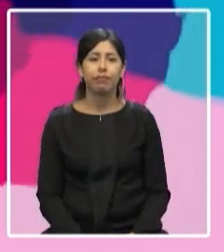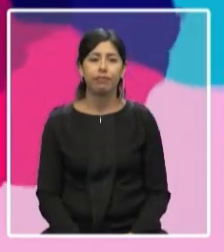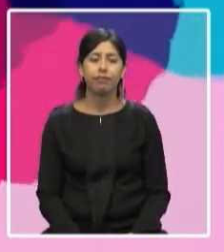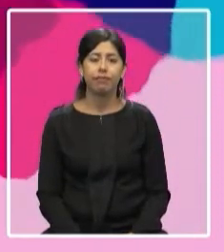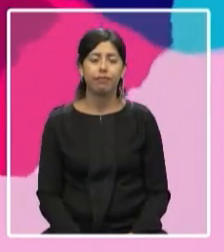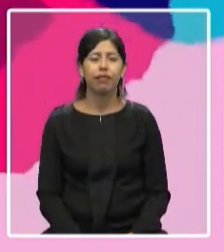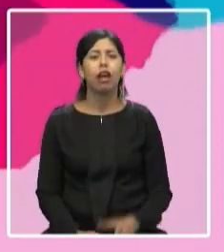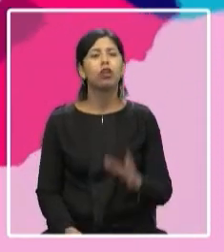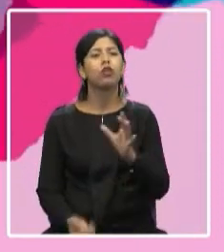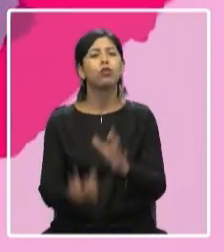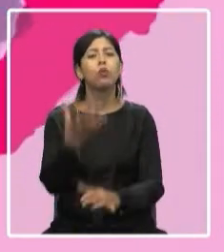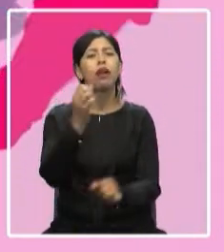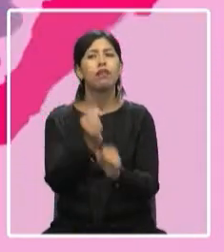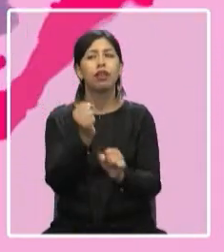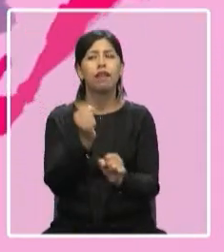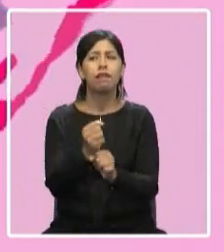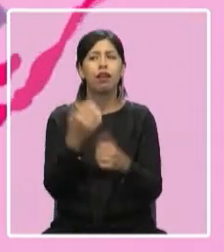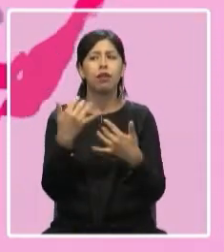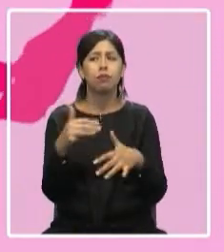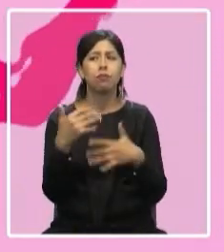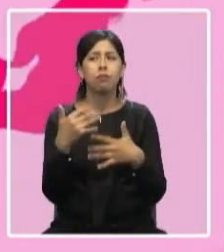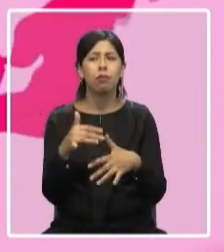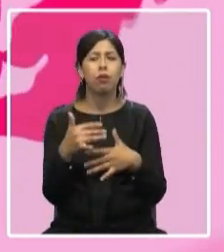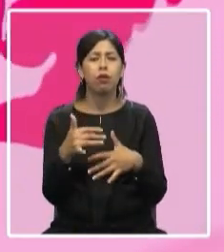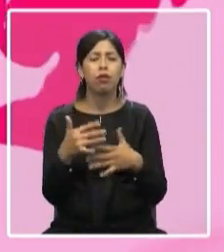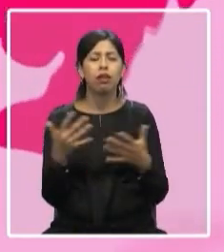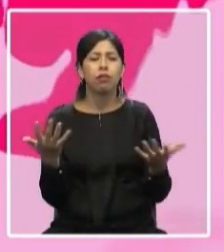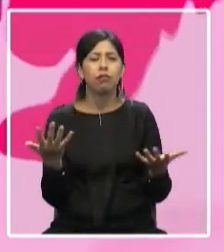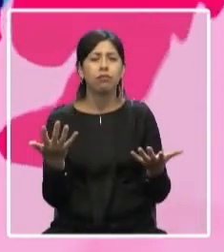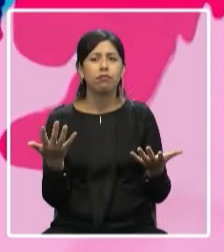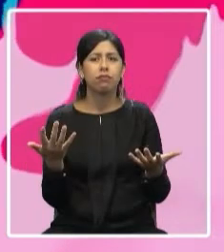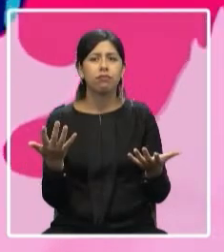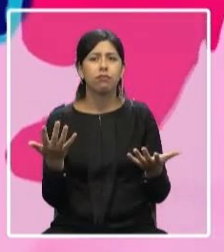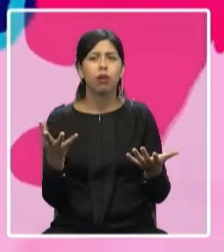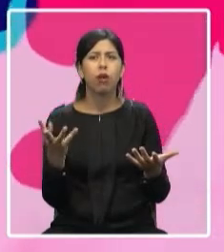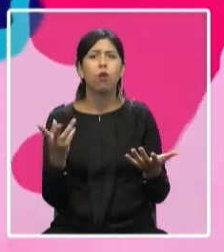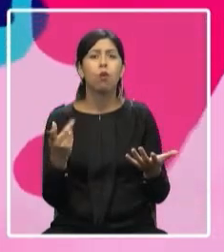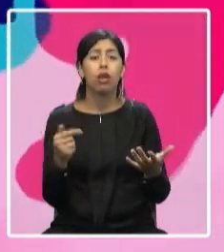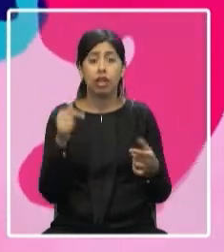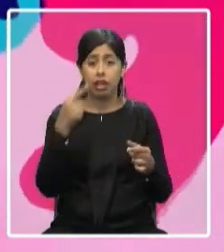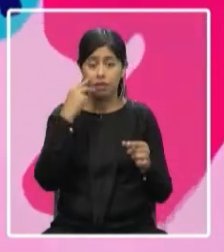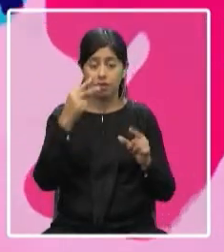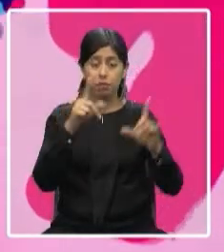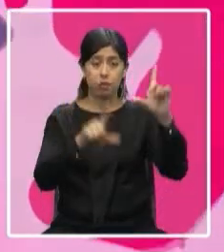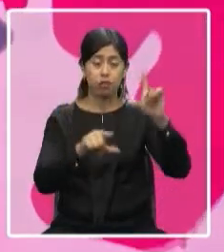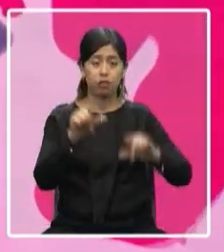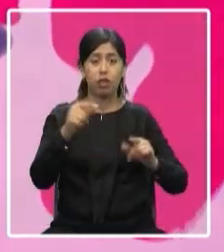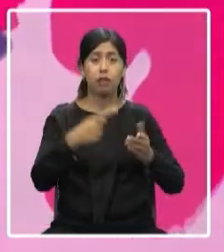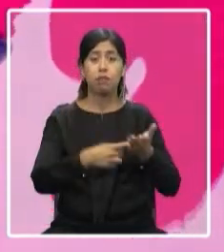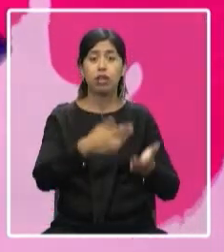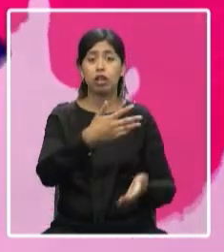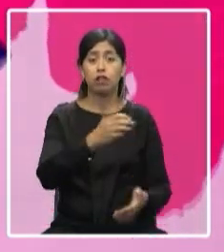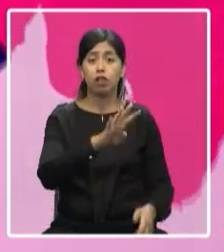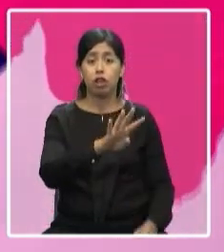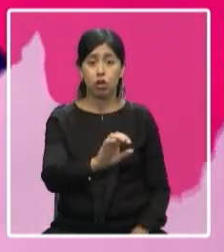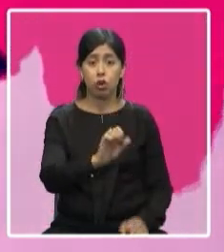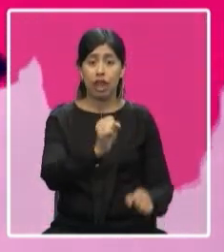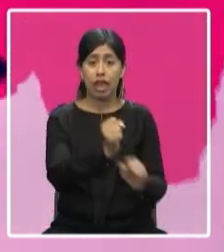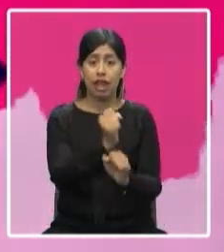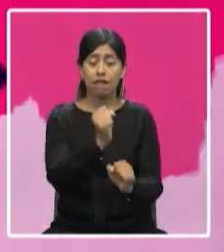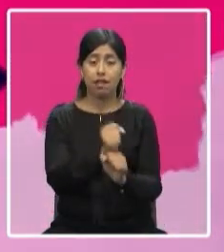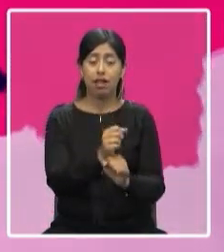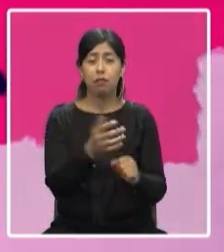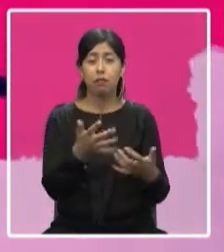one way to see that. In 1940, employment in the US formal labor market was around 40 million people, a little bit above